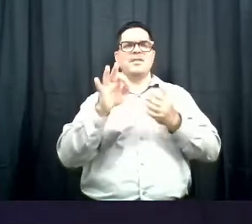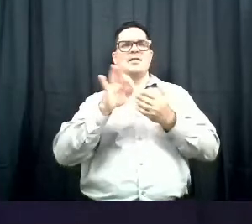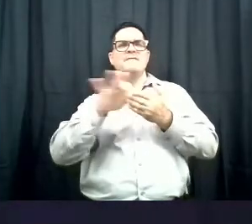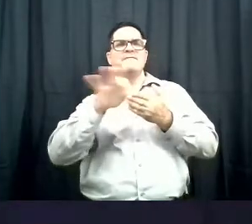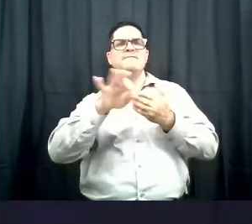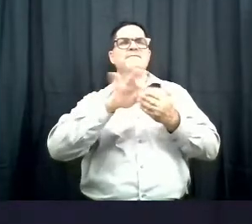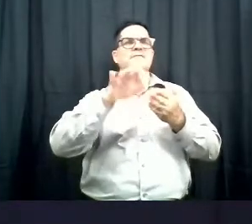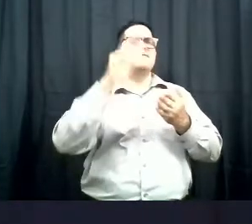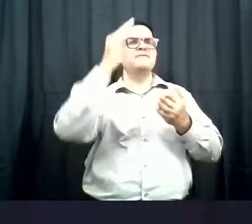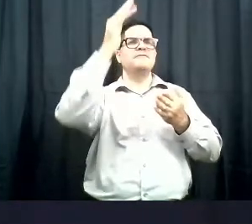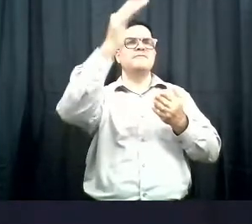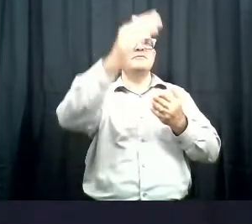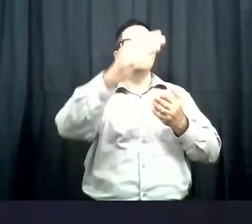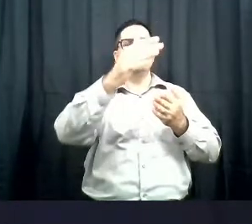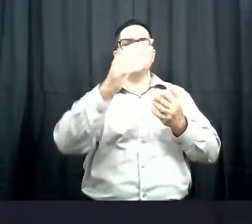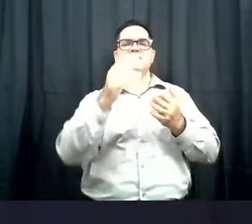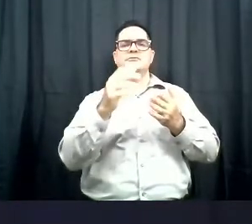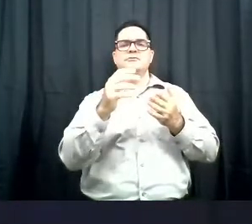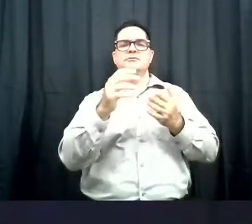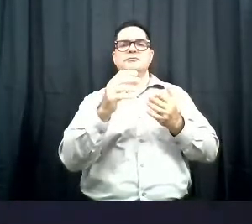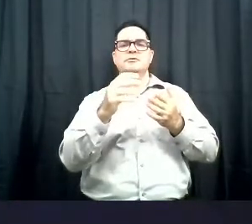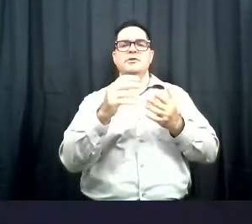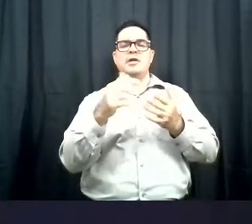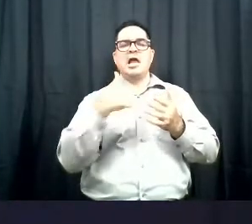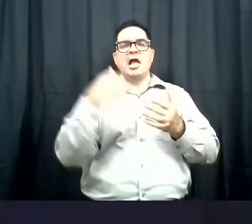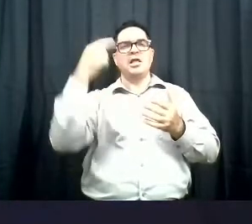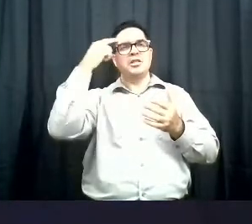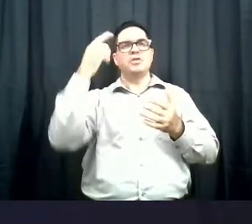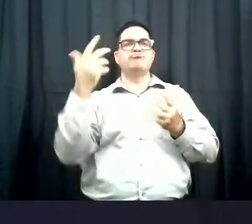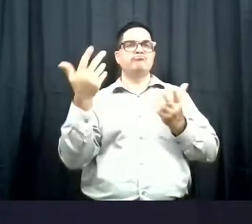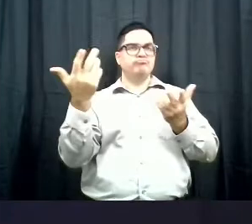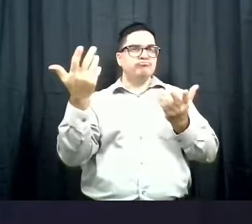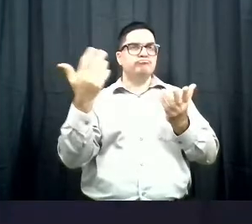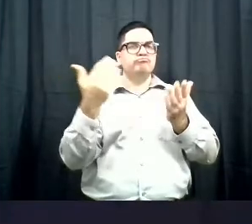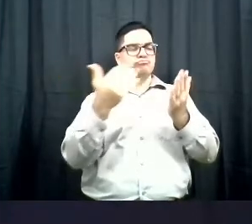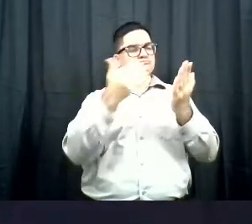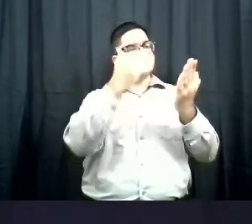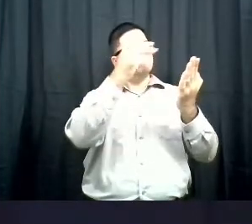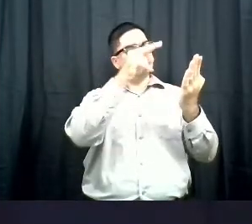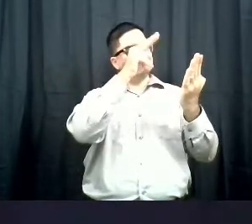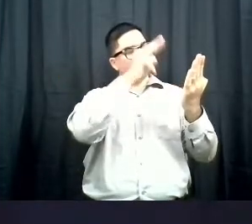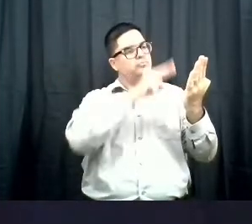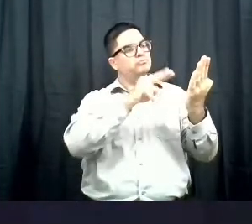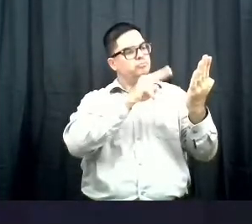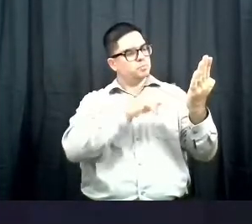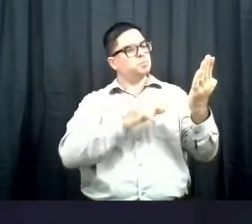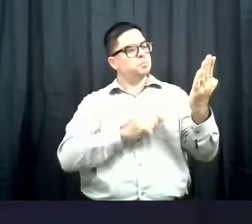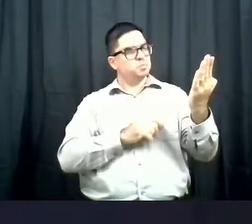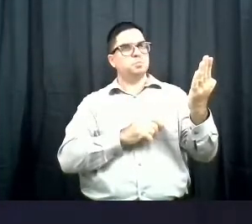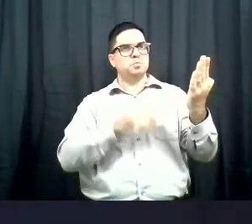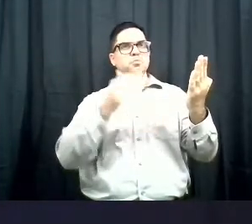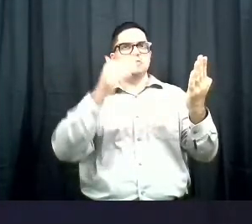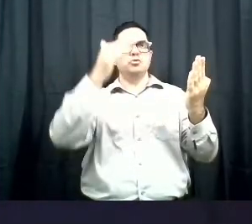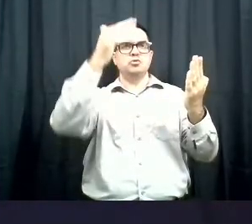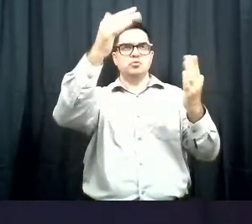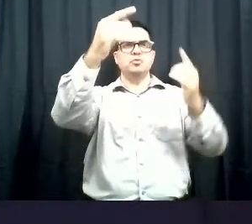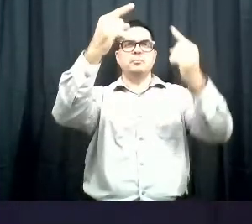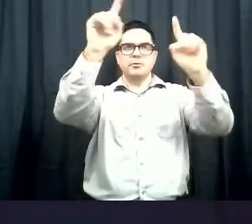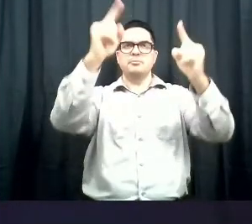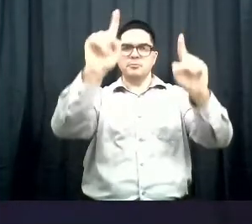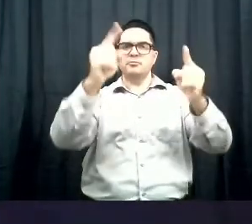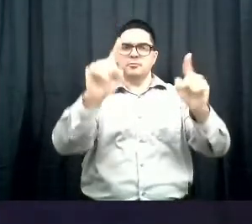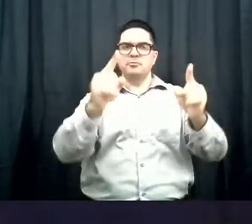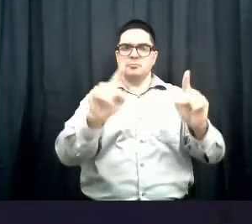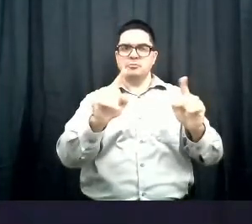It strikes me that the revenue forecasts have been remarkably accurate. They've been very, very close